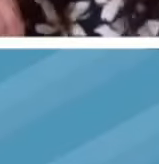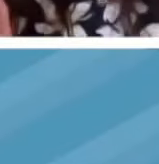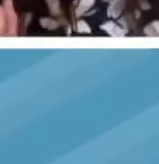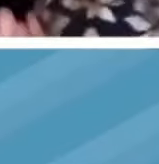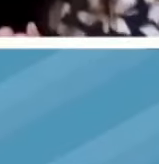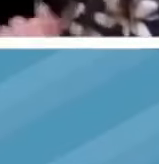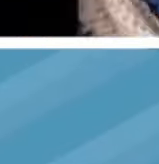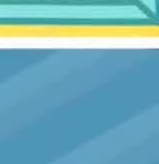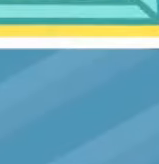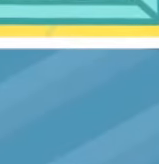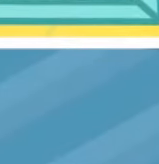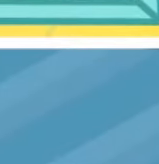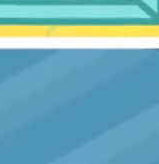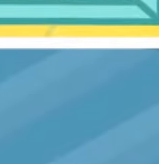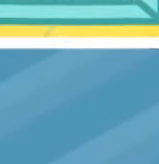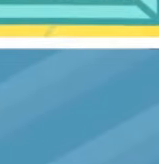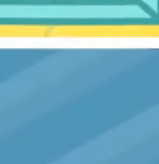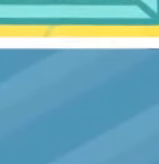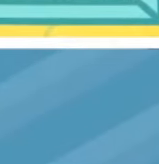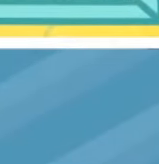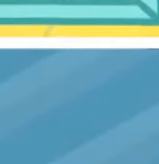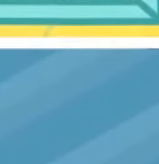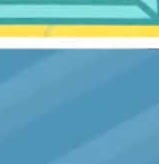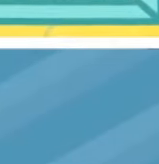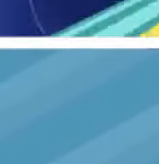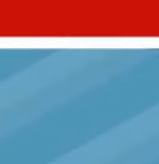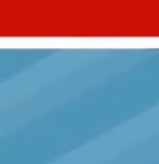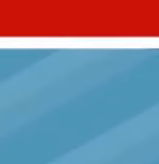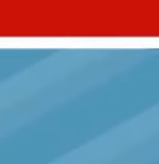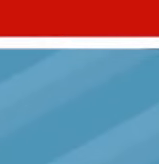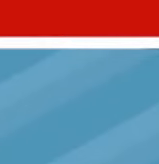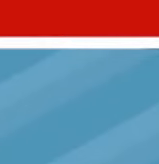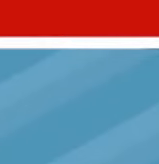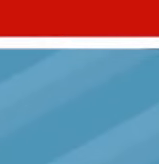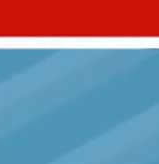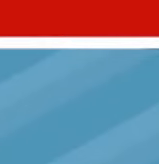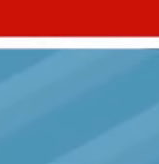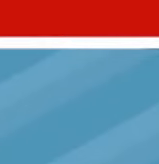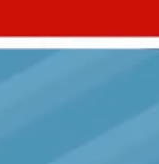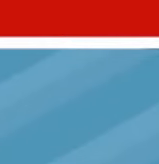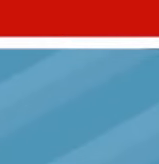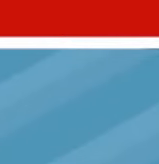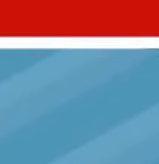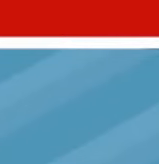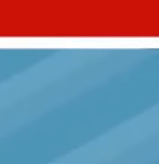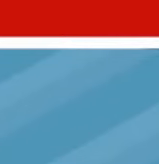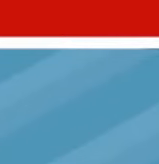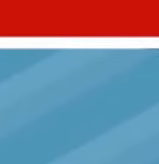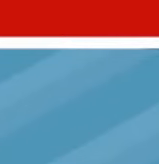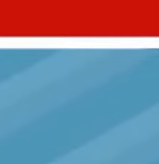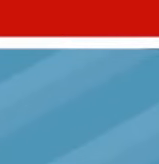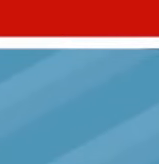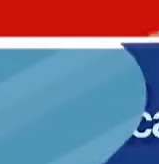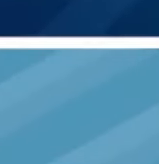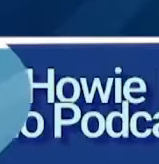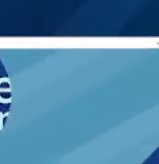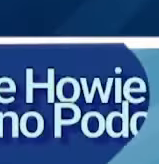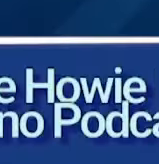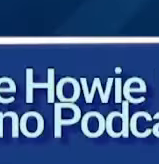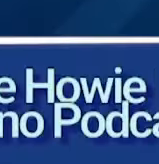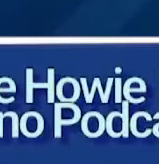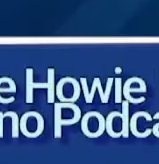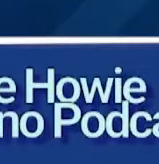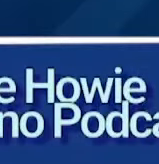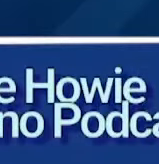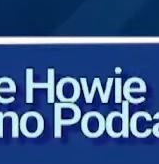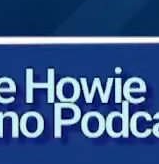ibang personalities. Wala na akong ginawa sa buhay ko kundi magbanda. Pero maditong sacred cows, bawal imbestigahan. I think